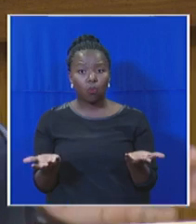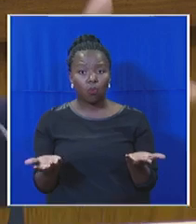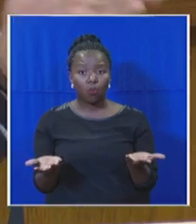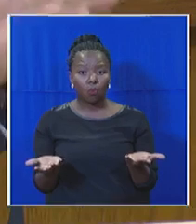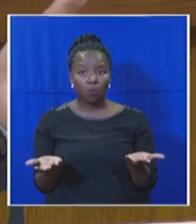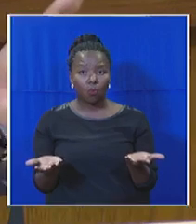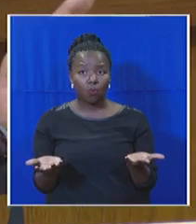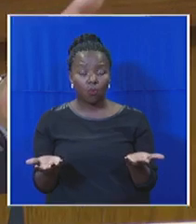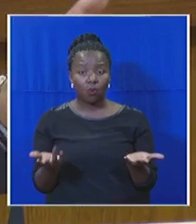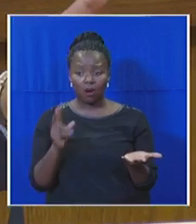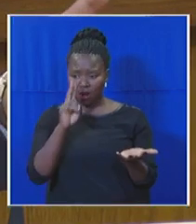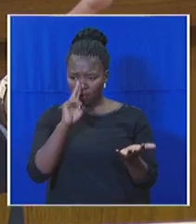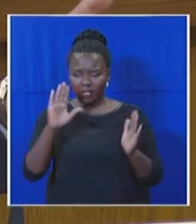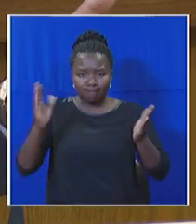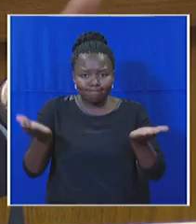Well, they need to be balanced.